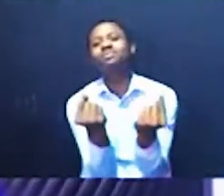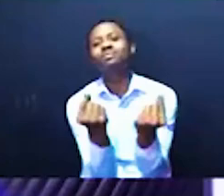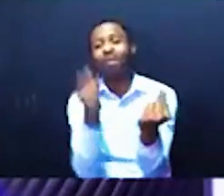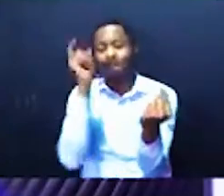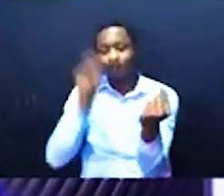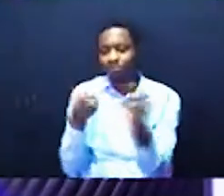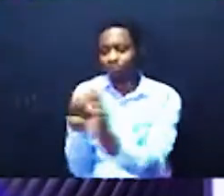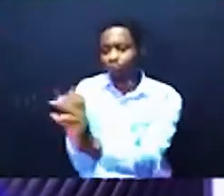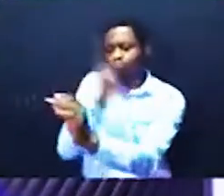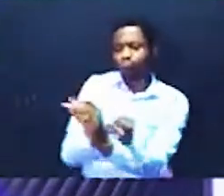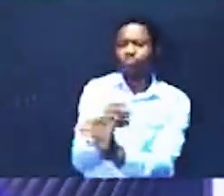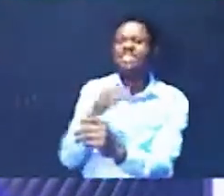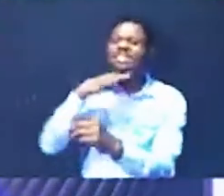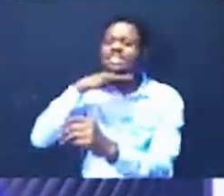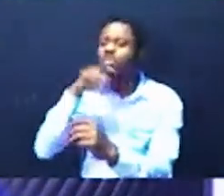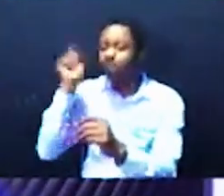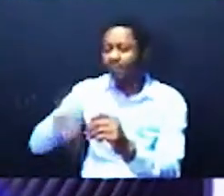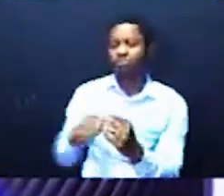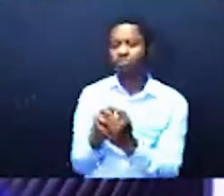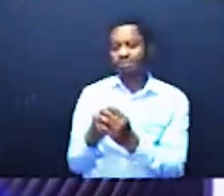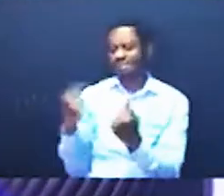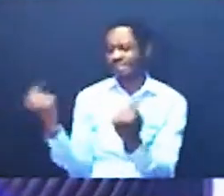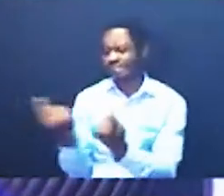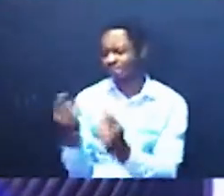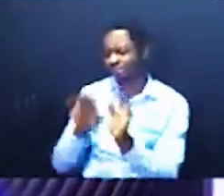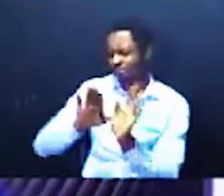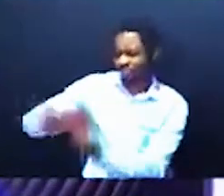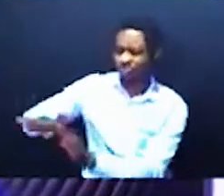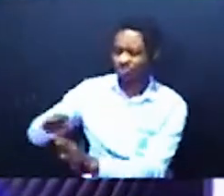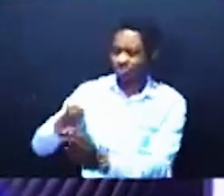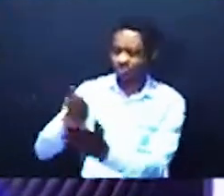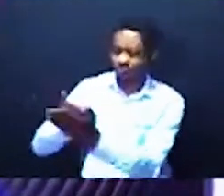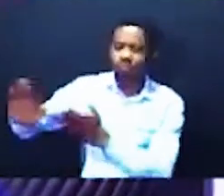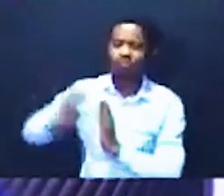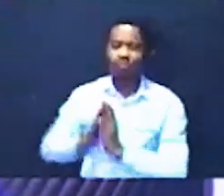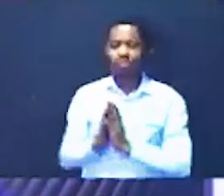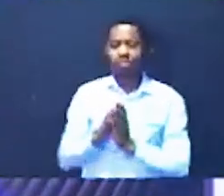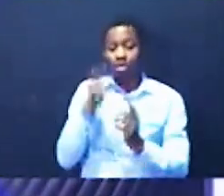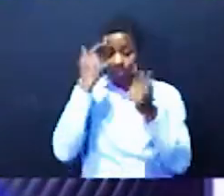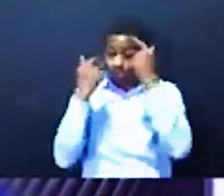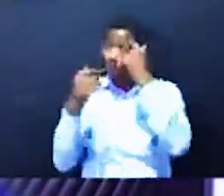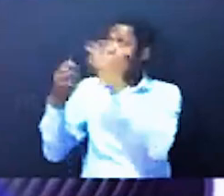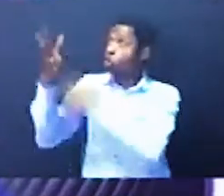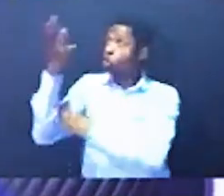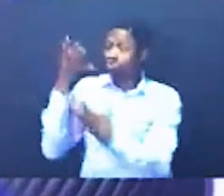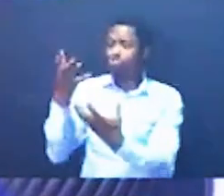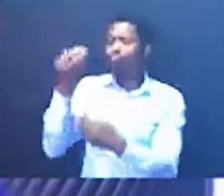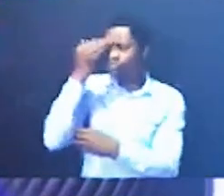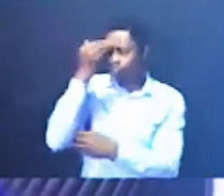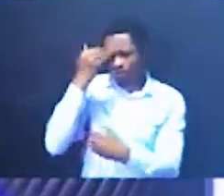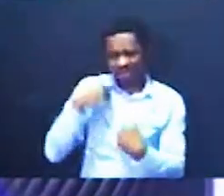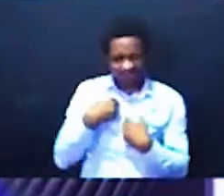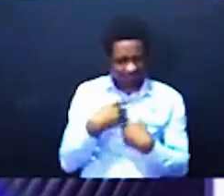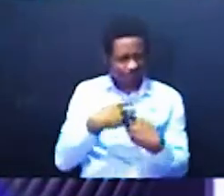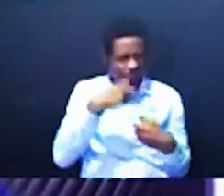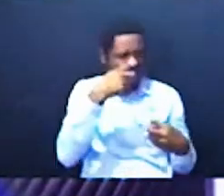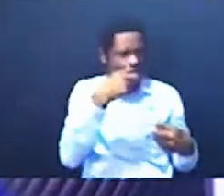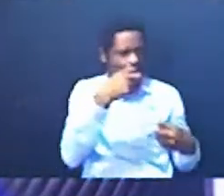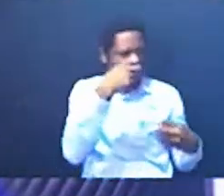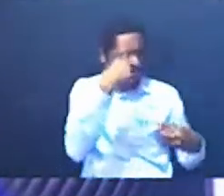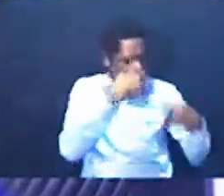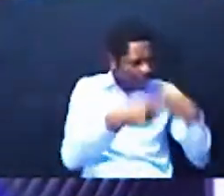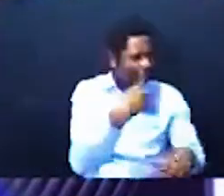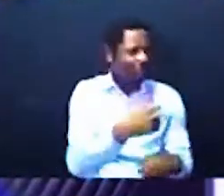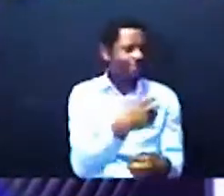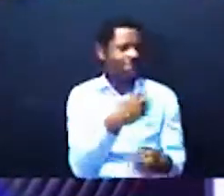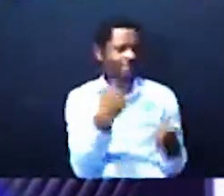Because the master is seeking for such people. The master is aware of the pollution in the churches. He